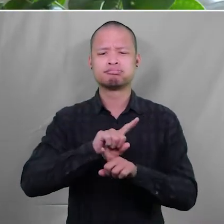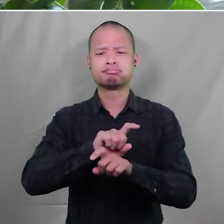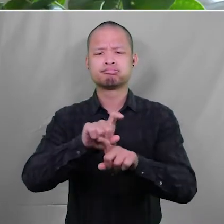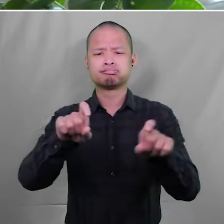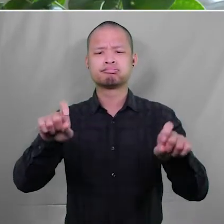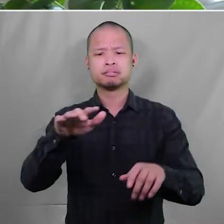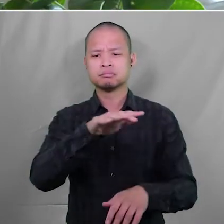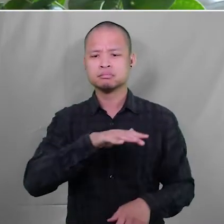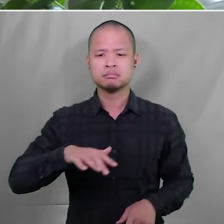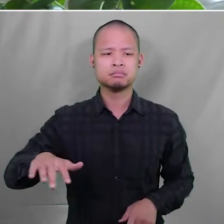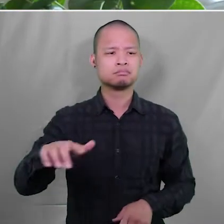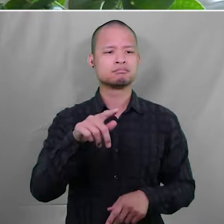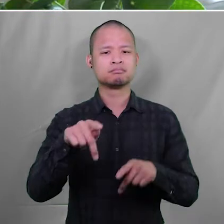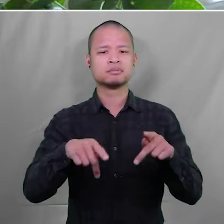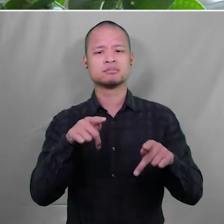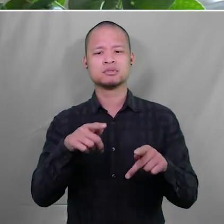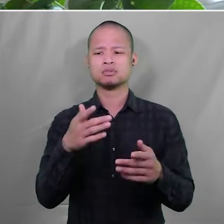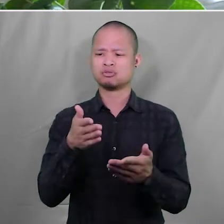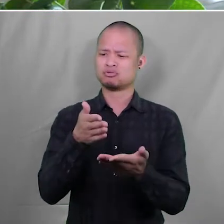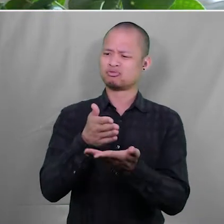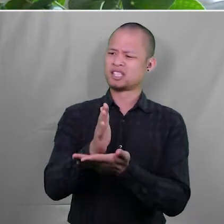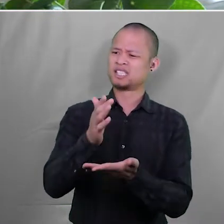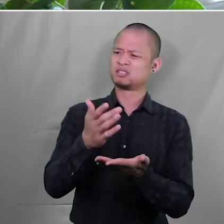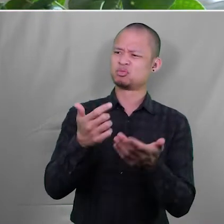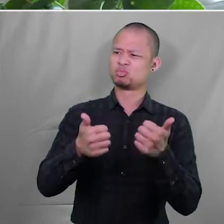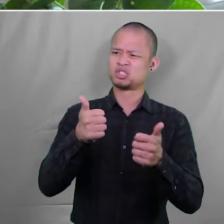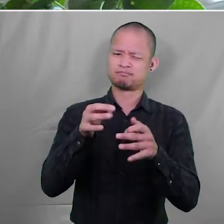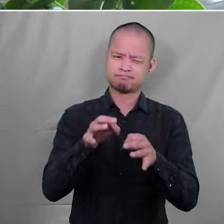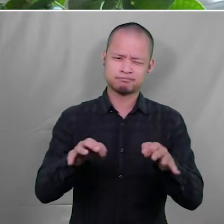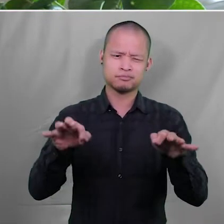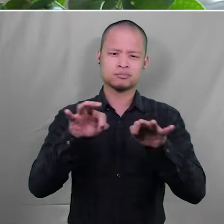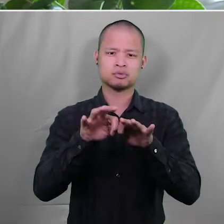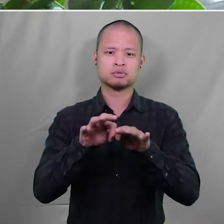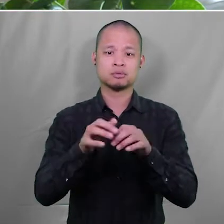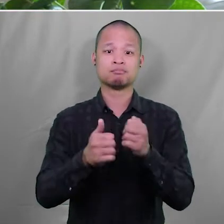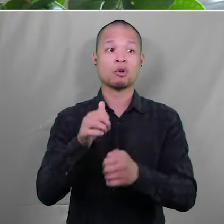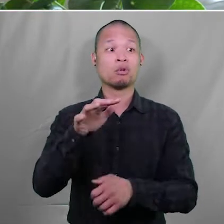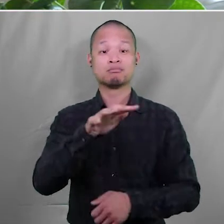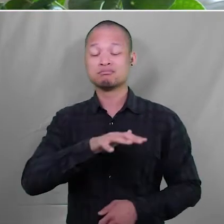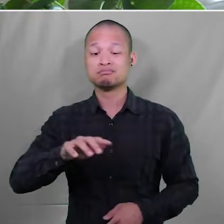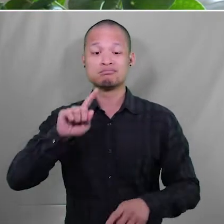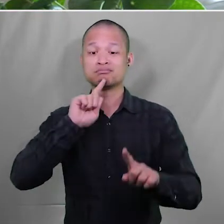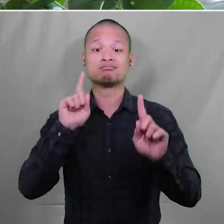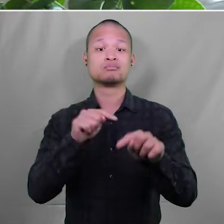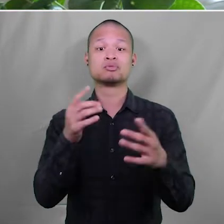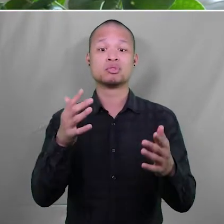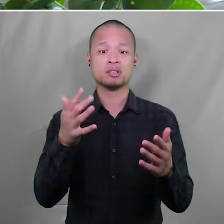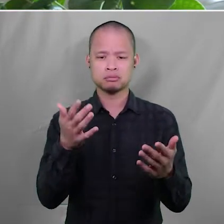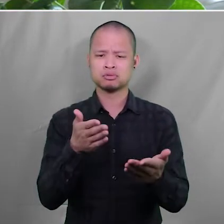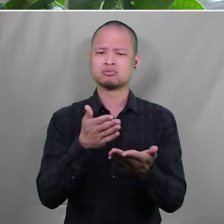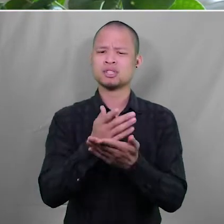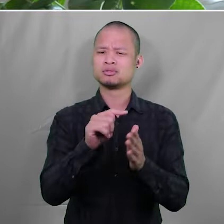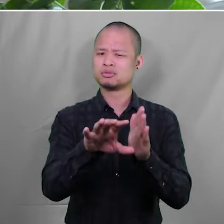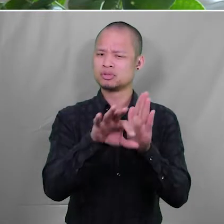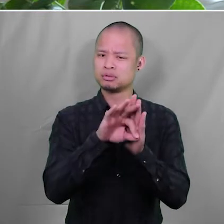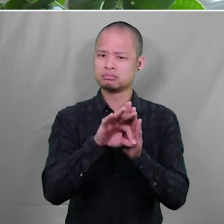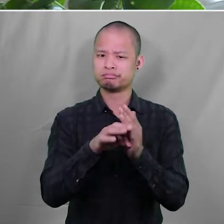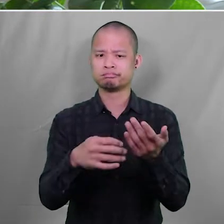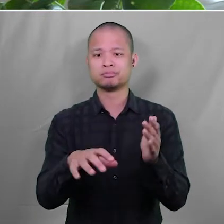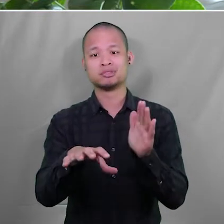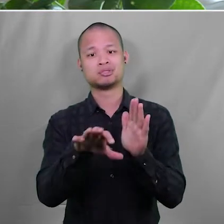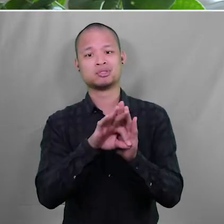people to identify the rights that are most important to them. And the vast majority of responses is that right to